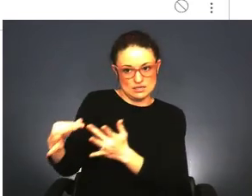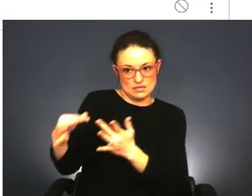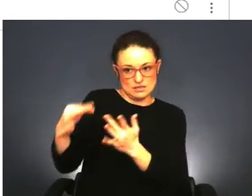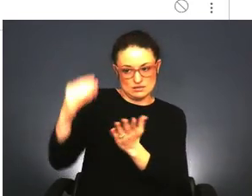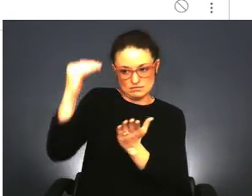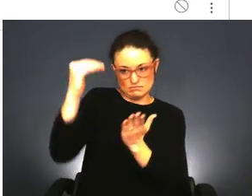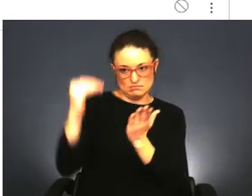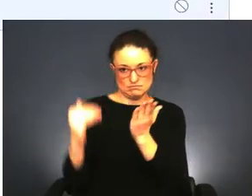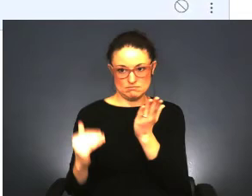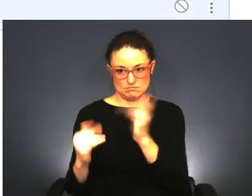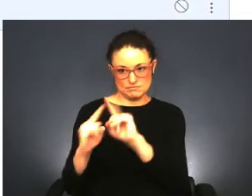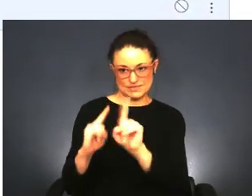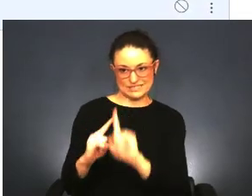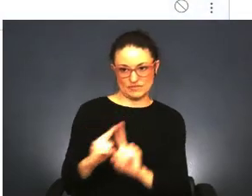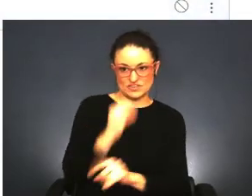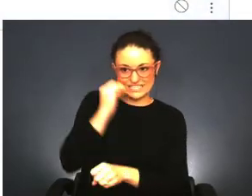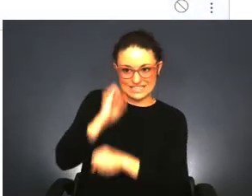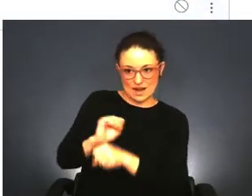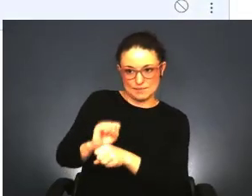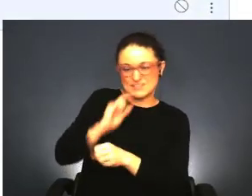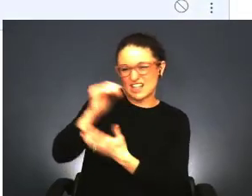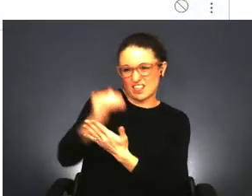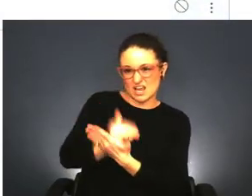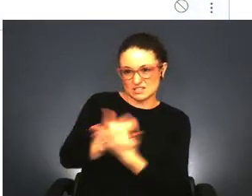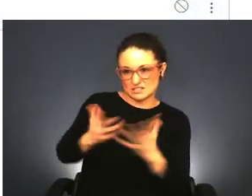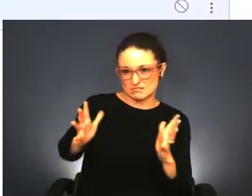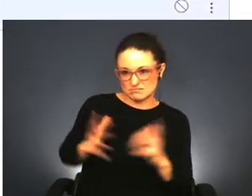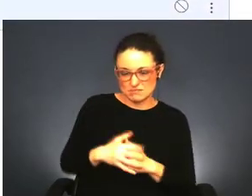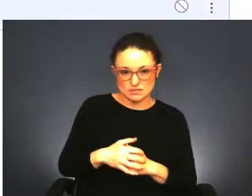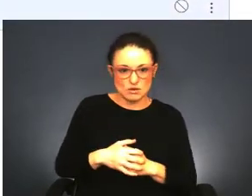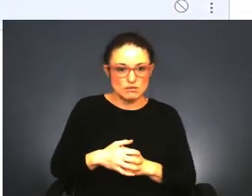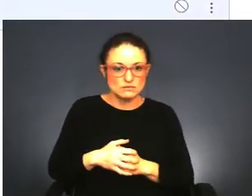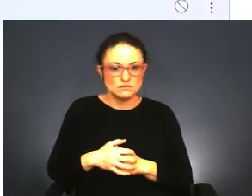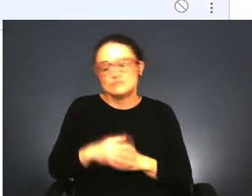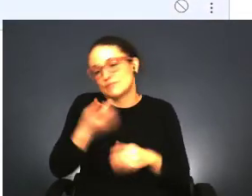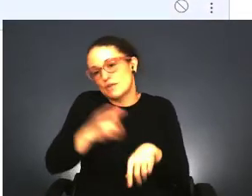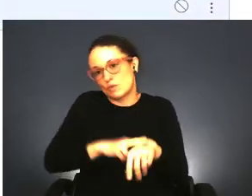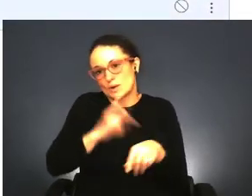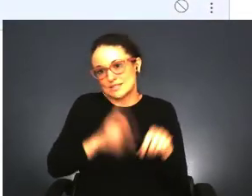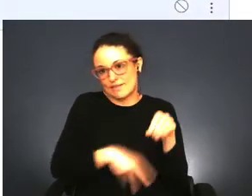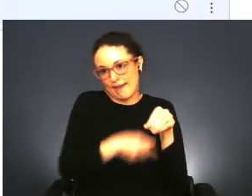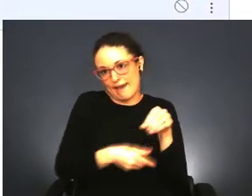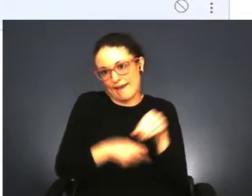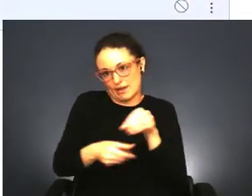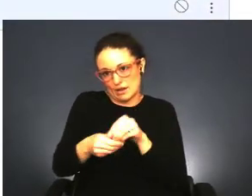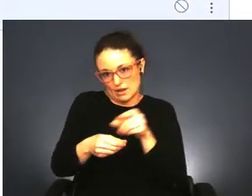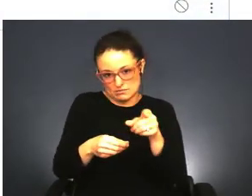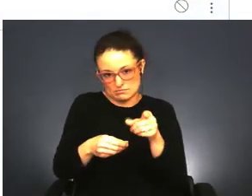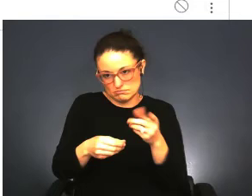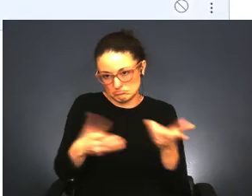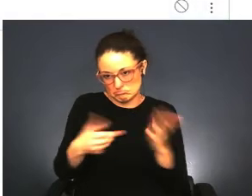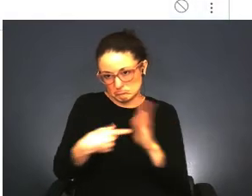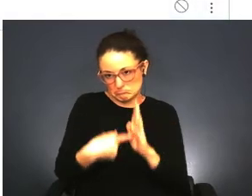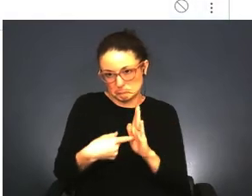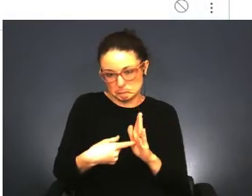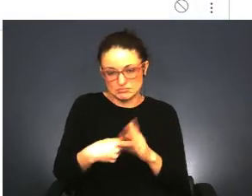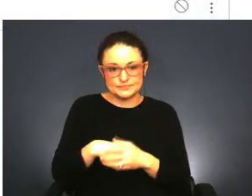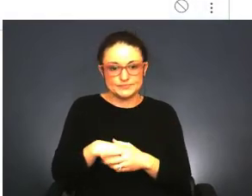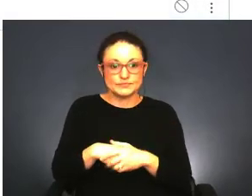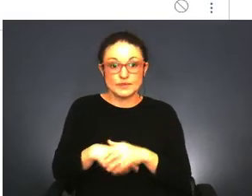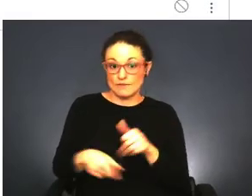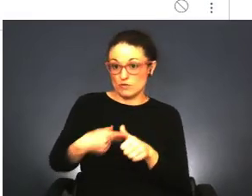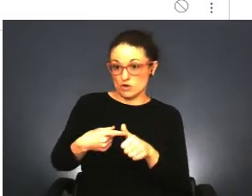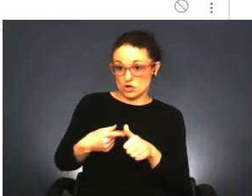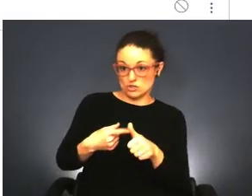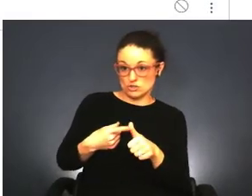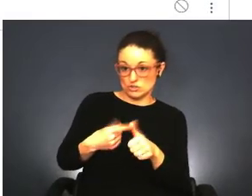in the class, okay, as a list. And of course, I've added things in here to demonstrate what we're doing today. So the first thing that I want to